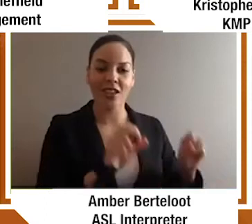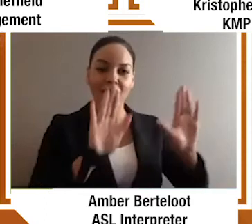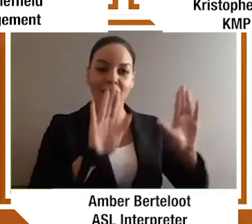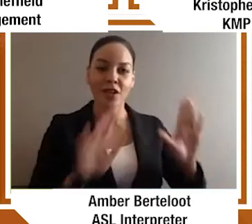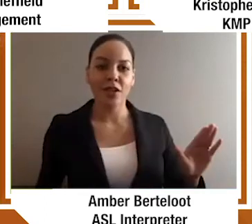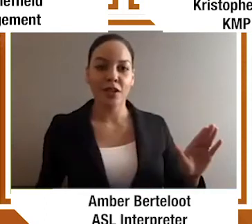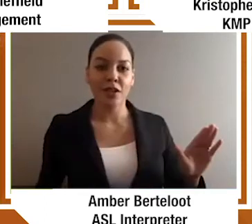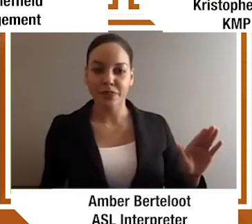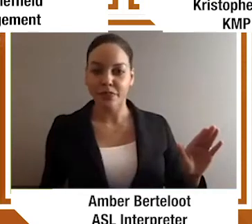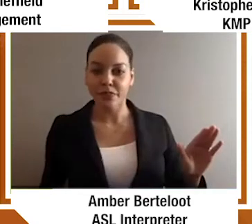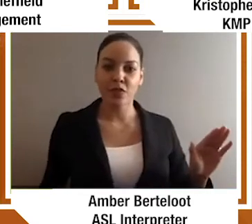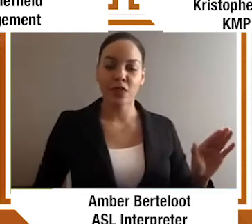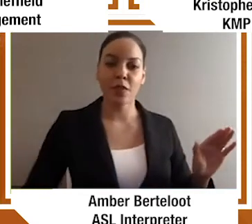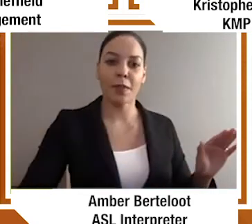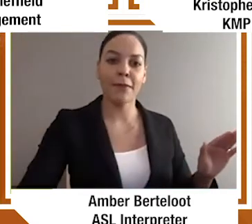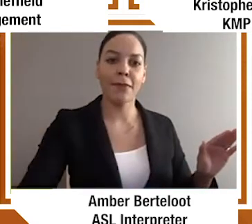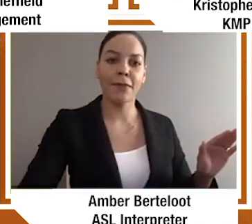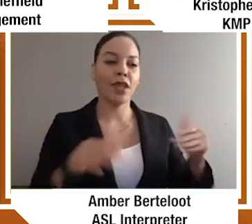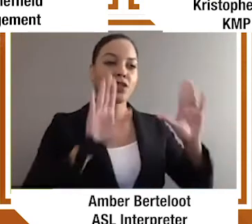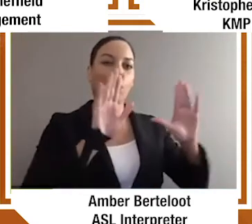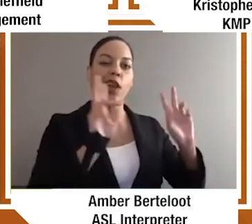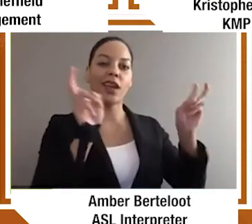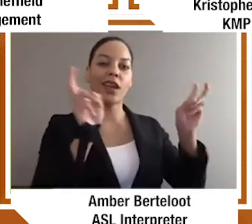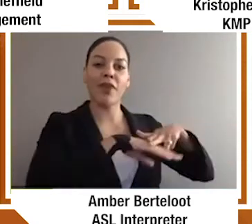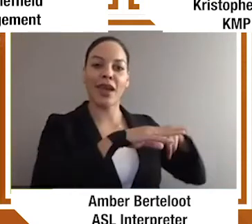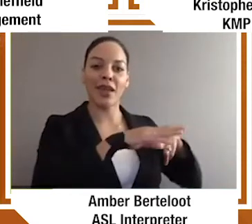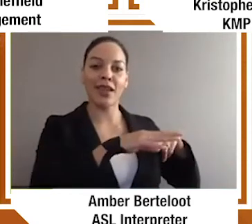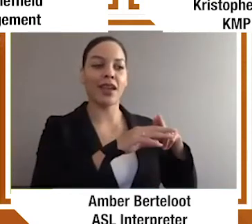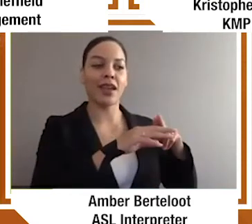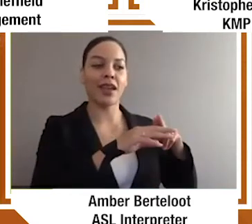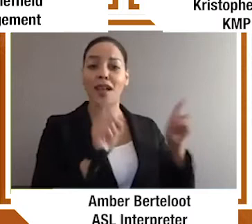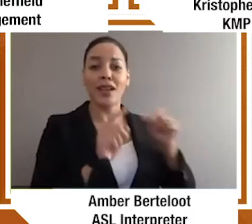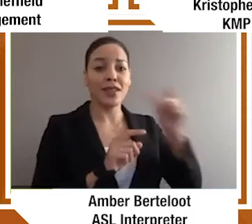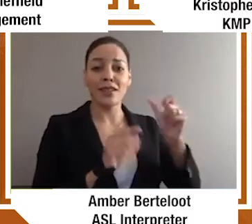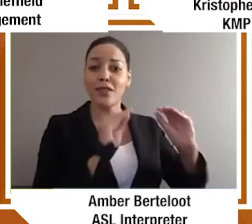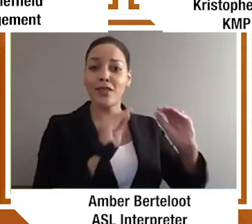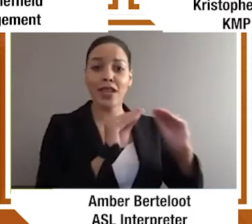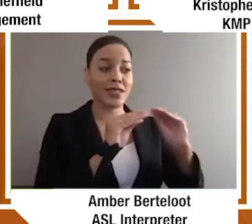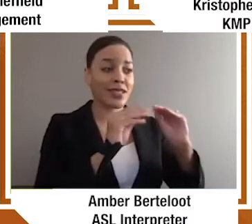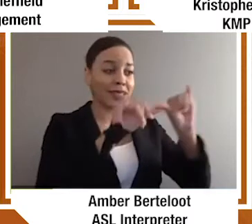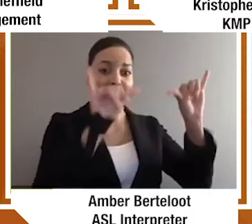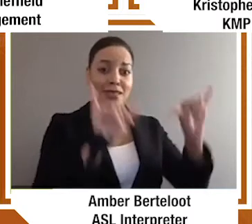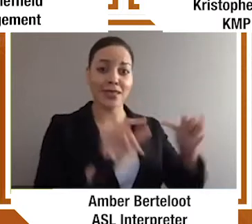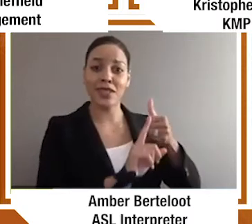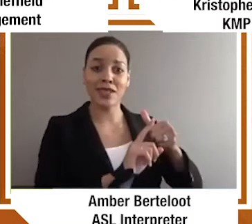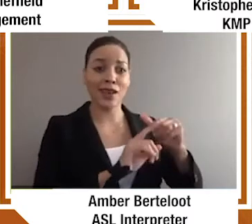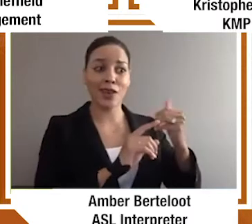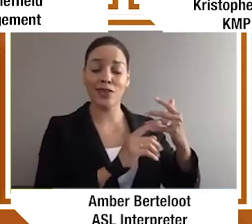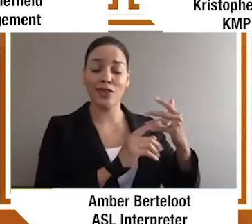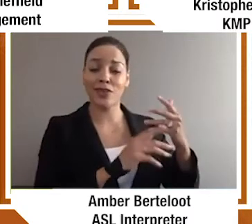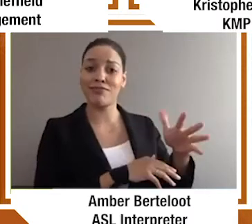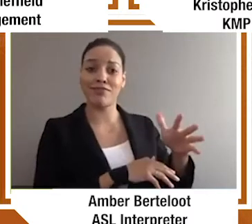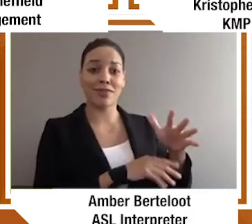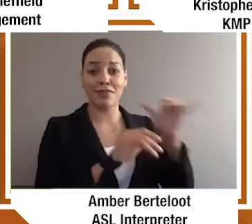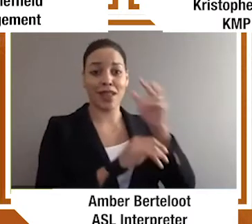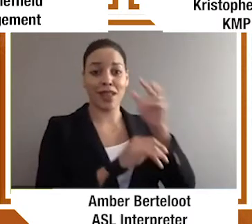fix, you know, a broken system. So I'm kind of looking at Denise because we had, IABD had something, the Black Report, come out